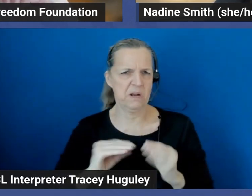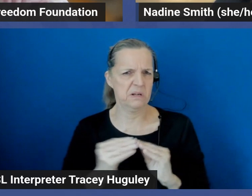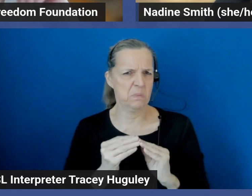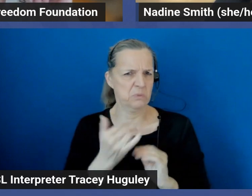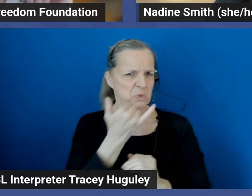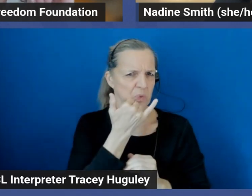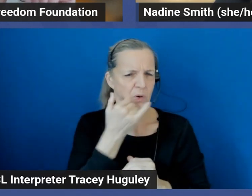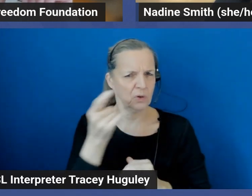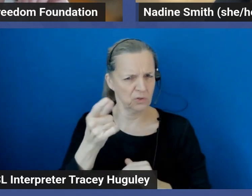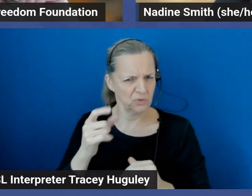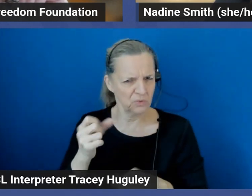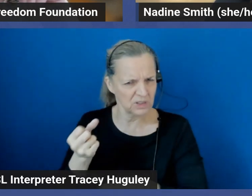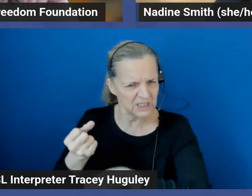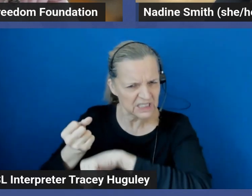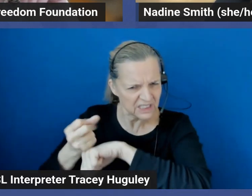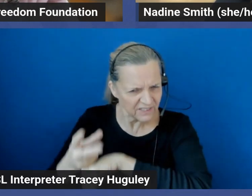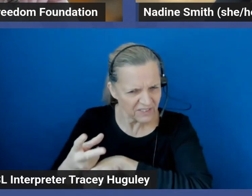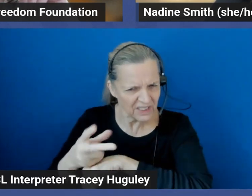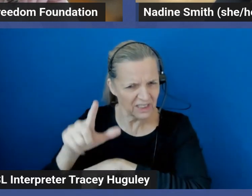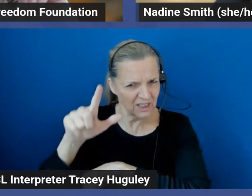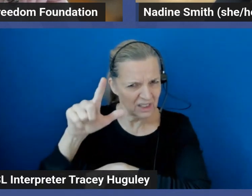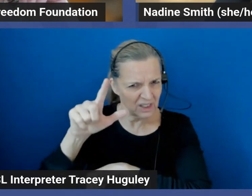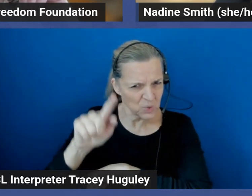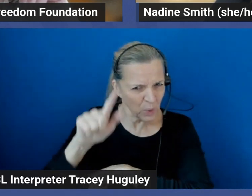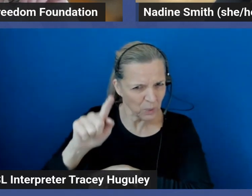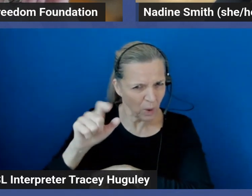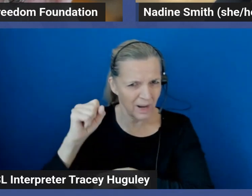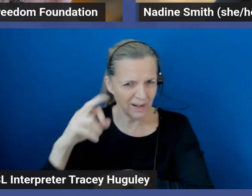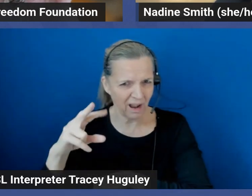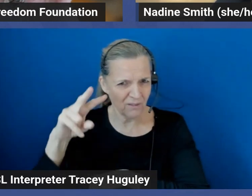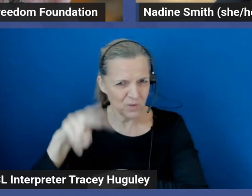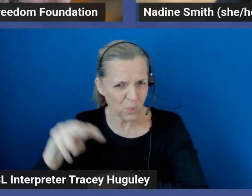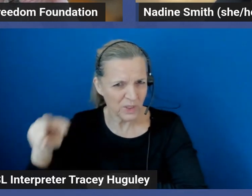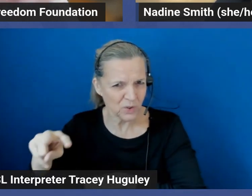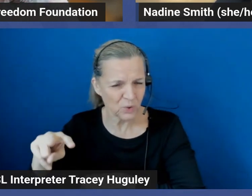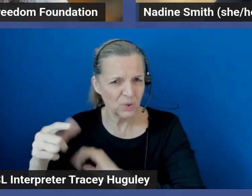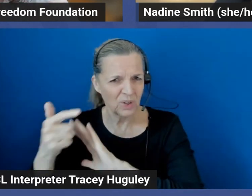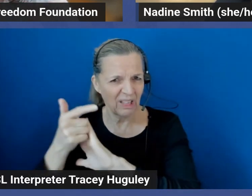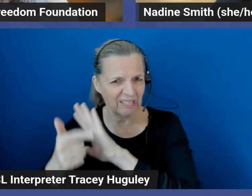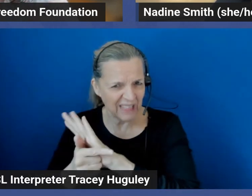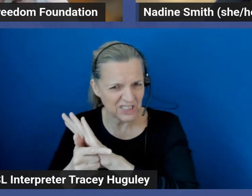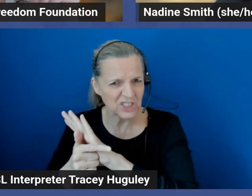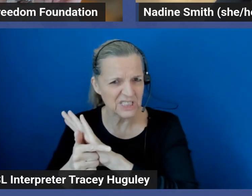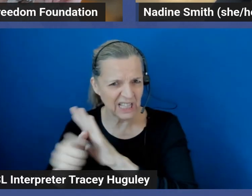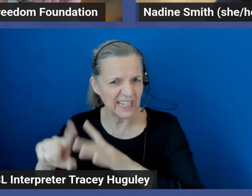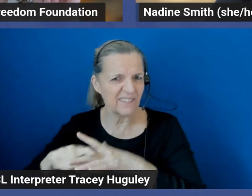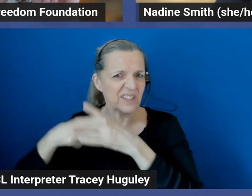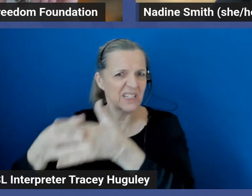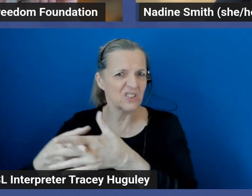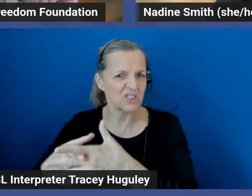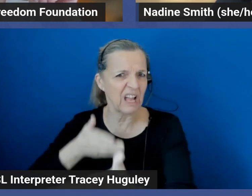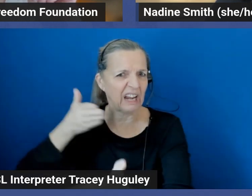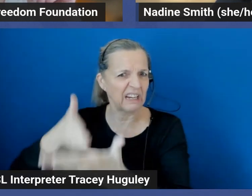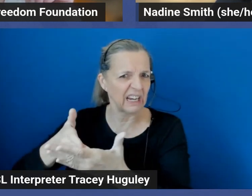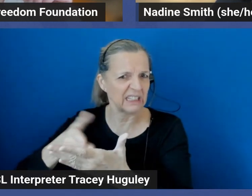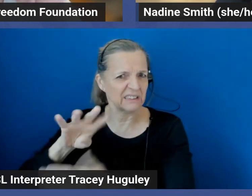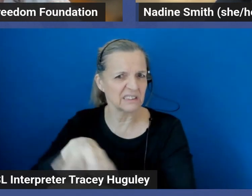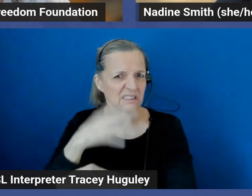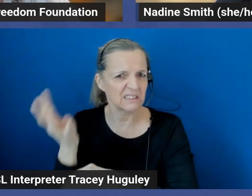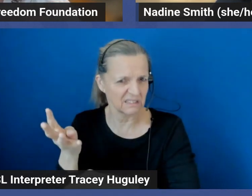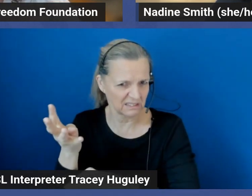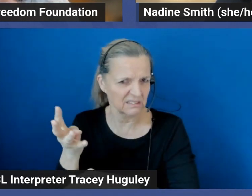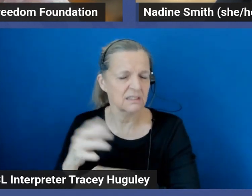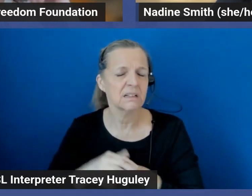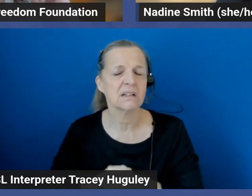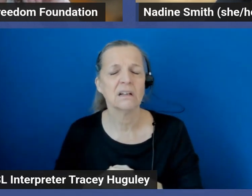I think you defeated 21 of 22 legislative initiatives that were anti-LGBTQ. And